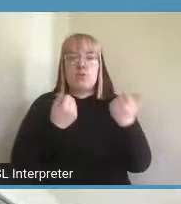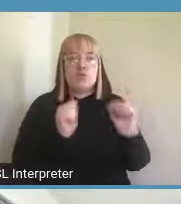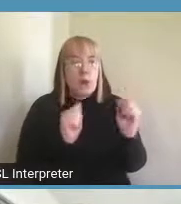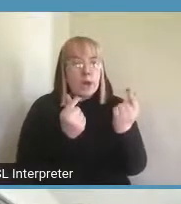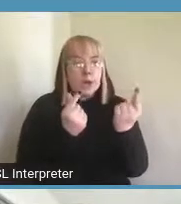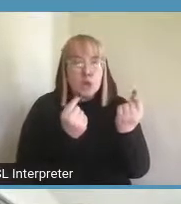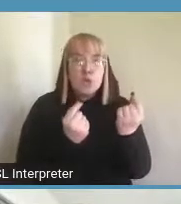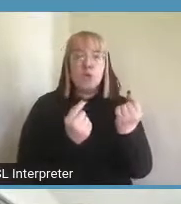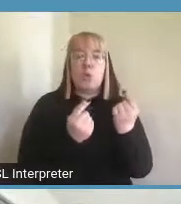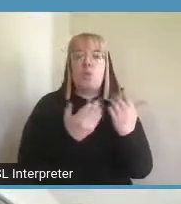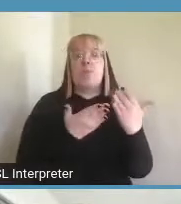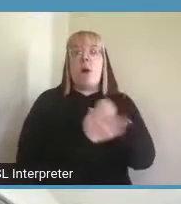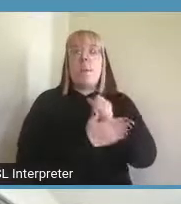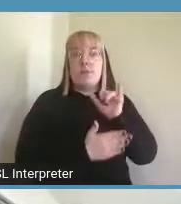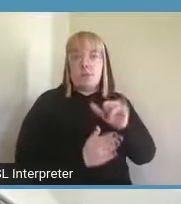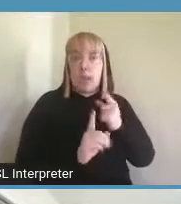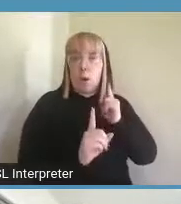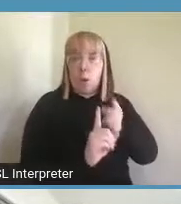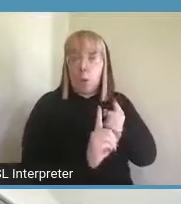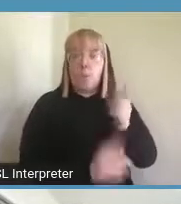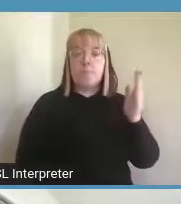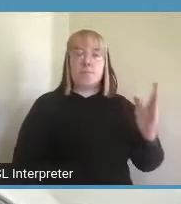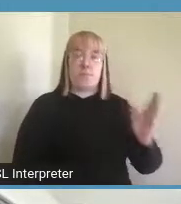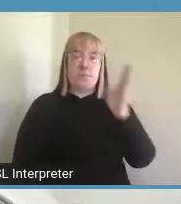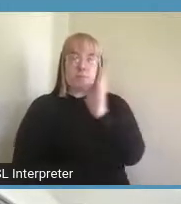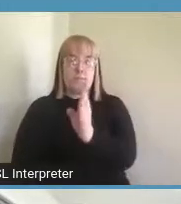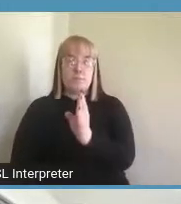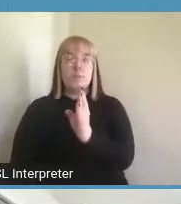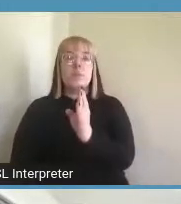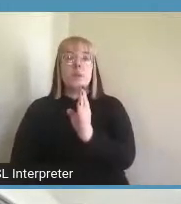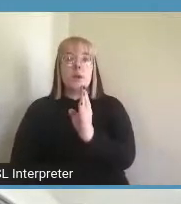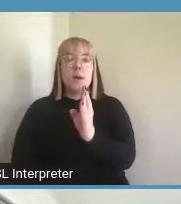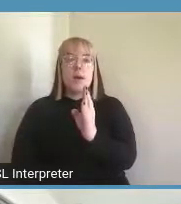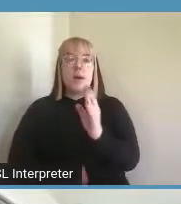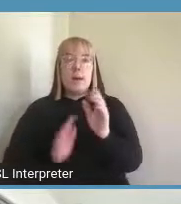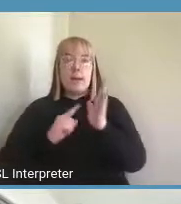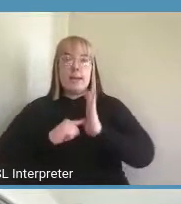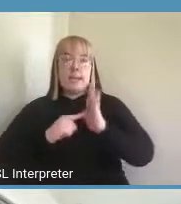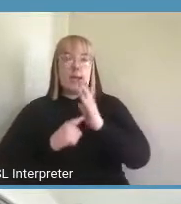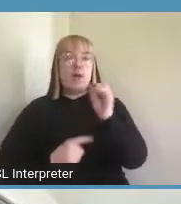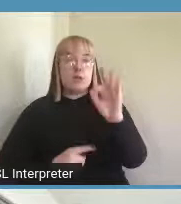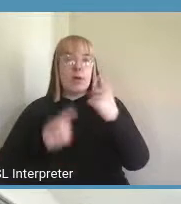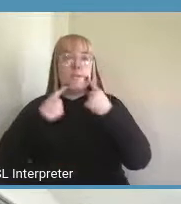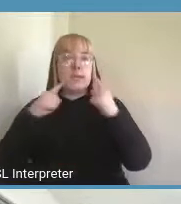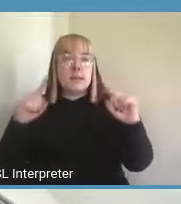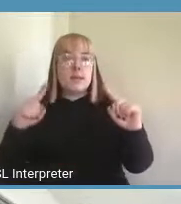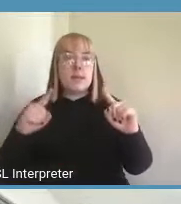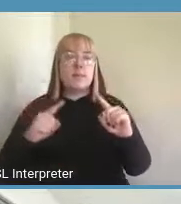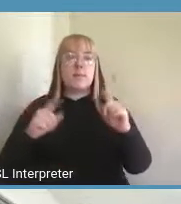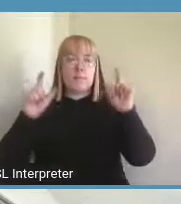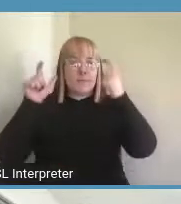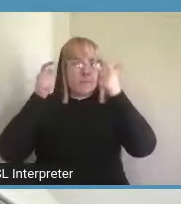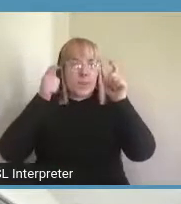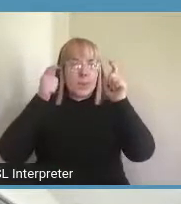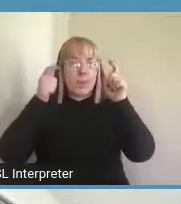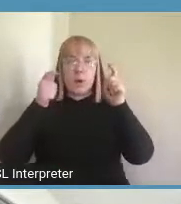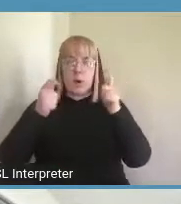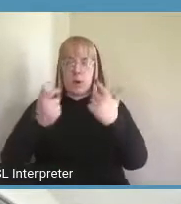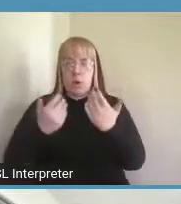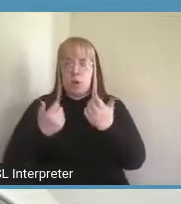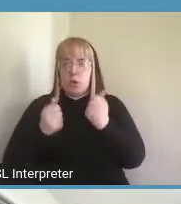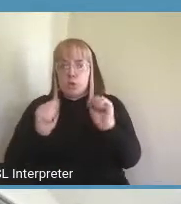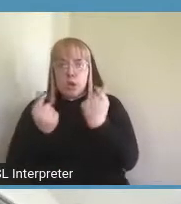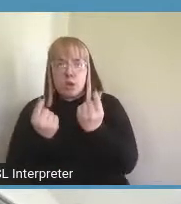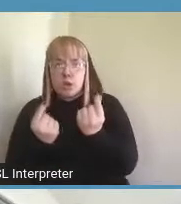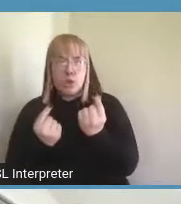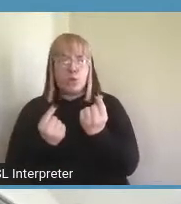that goal. And then next to that is the indicators of success. So the framework is, what are we trying to do?